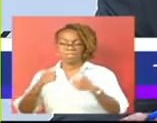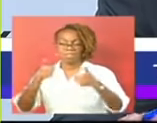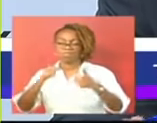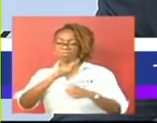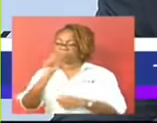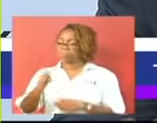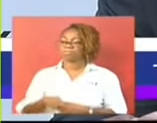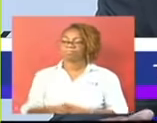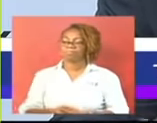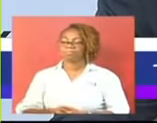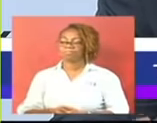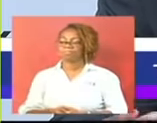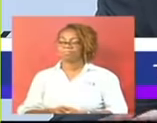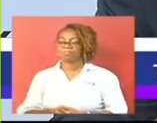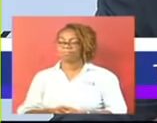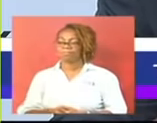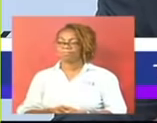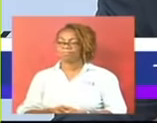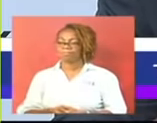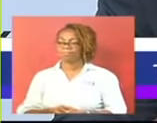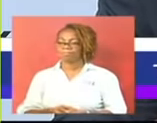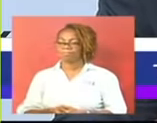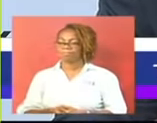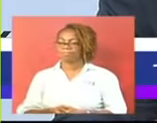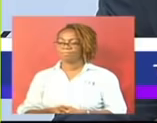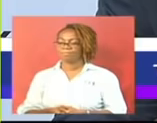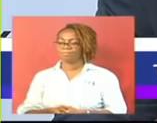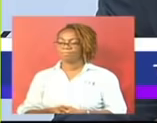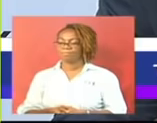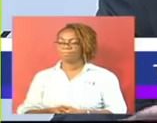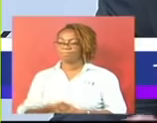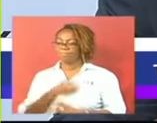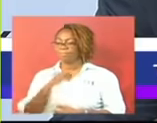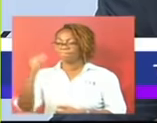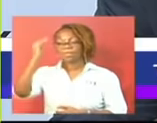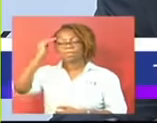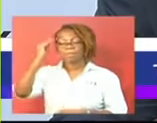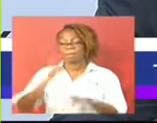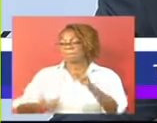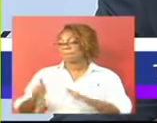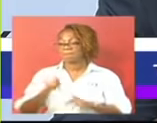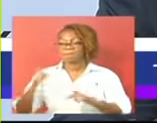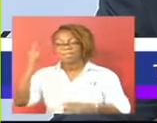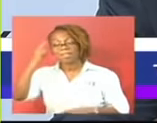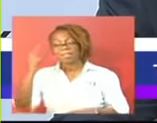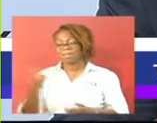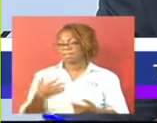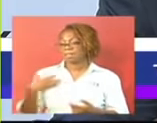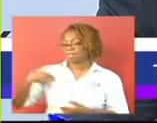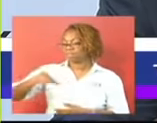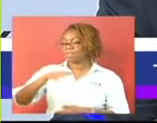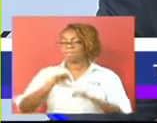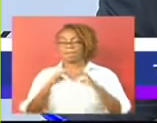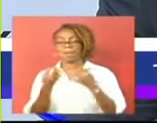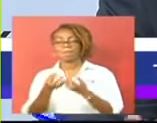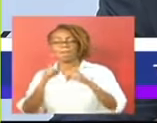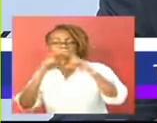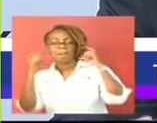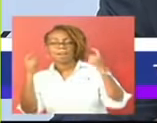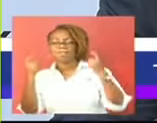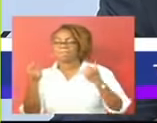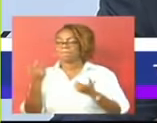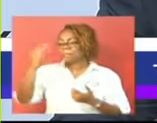The tendency to want to revert to what we consider to be normal lingers, although at this point it is way too early